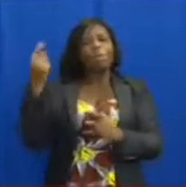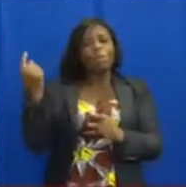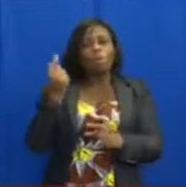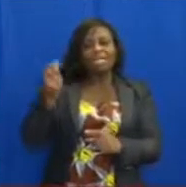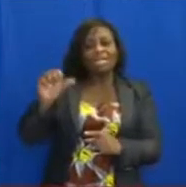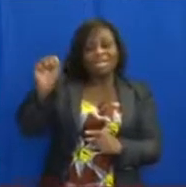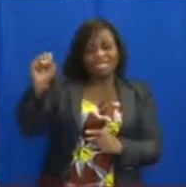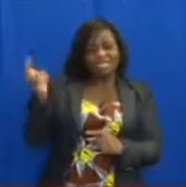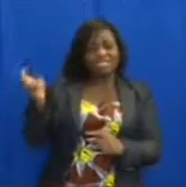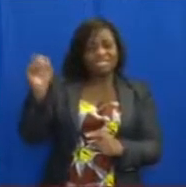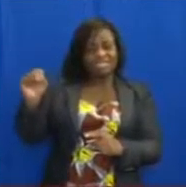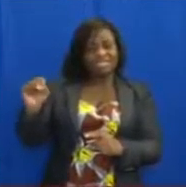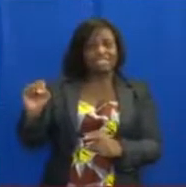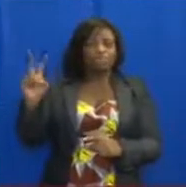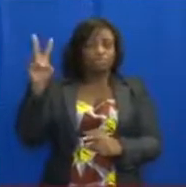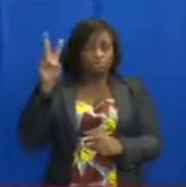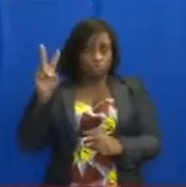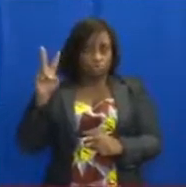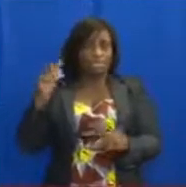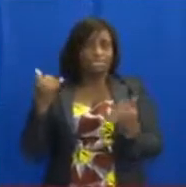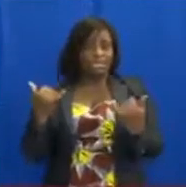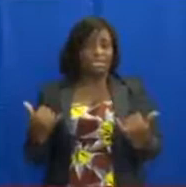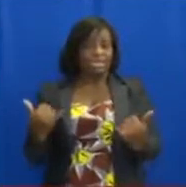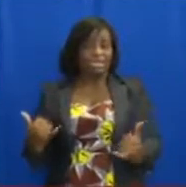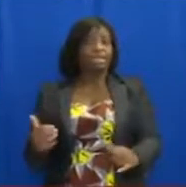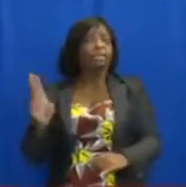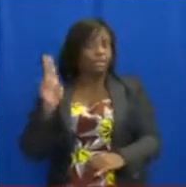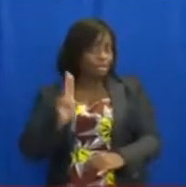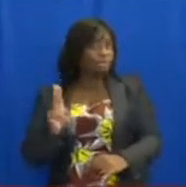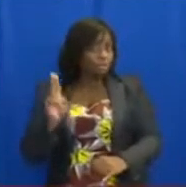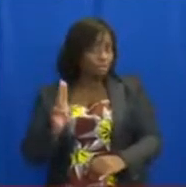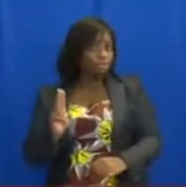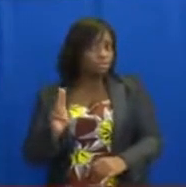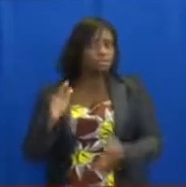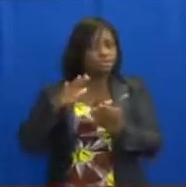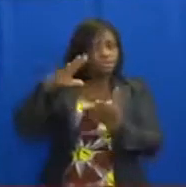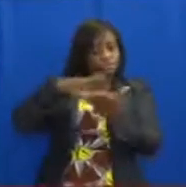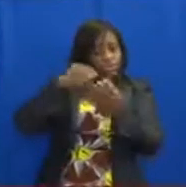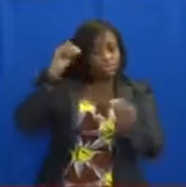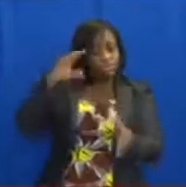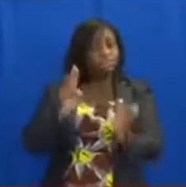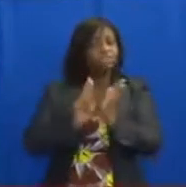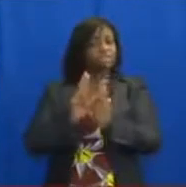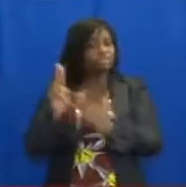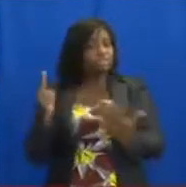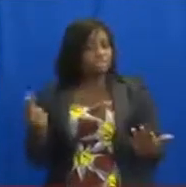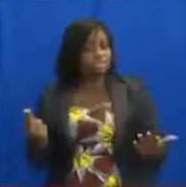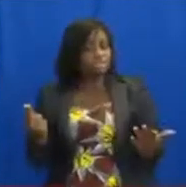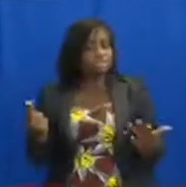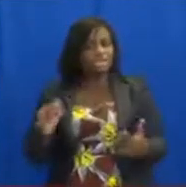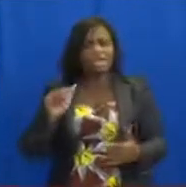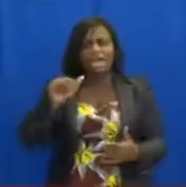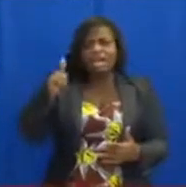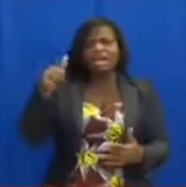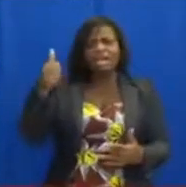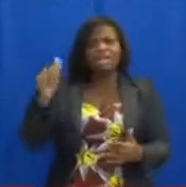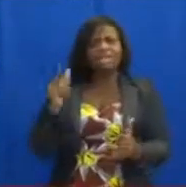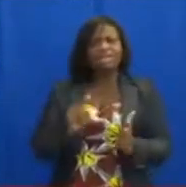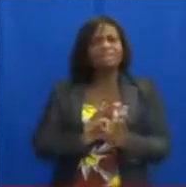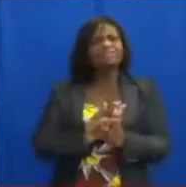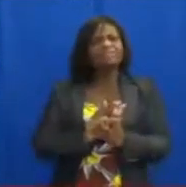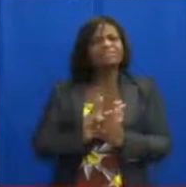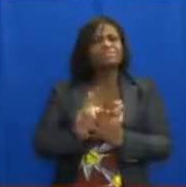SHS2 students in schools that are employing it. Students in universities and other